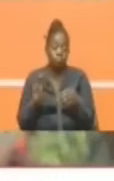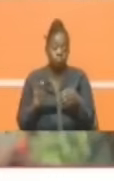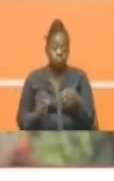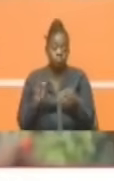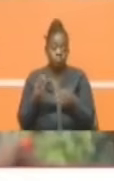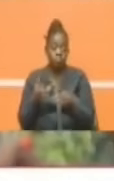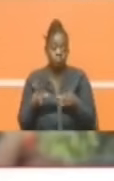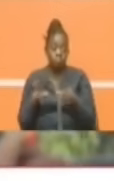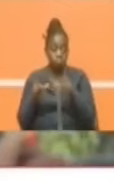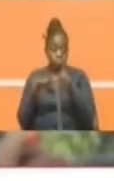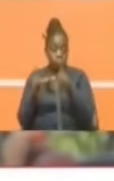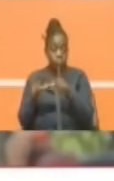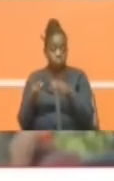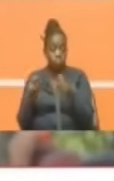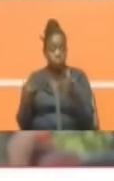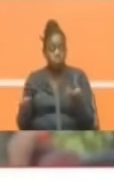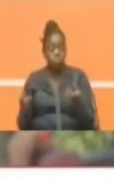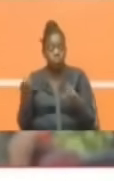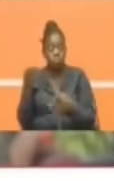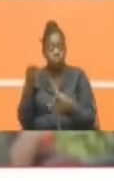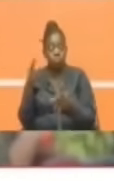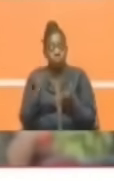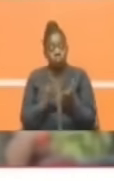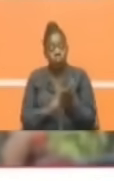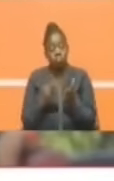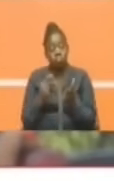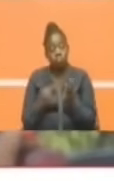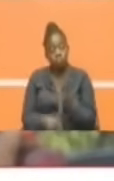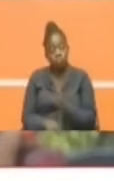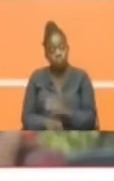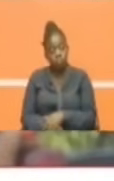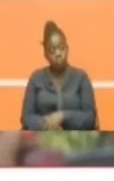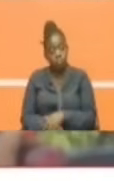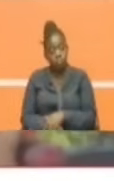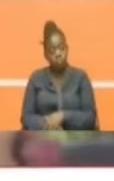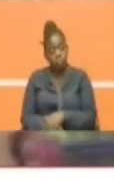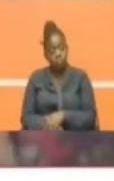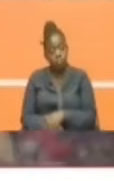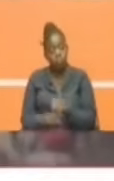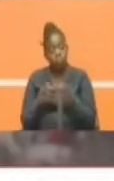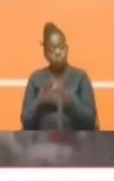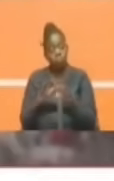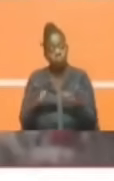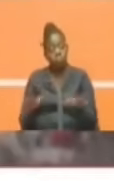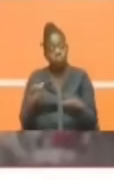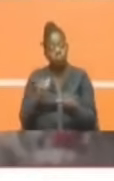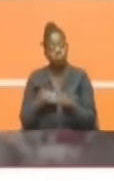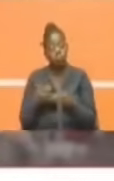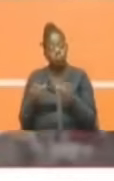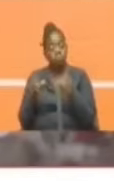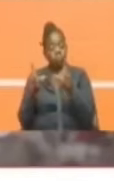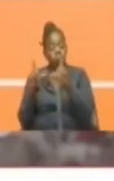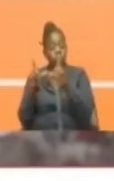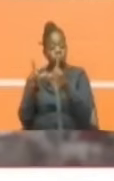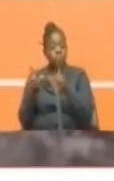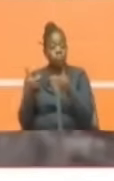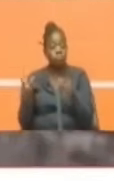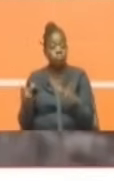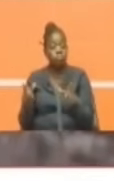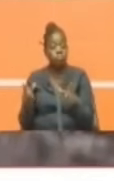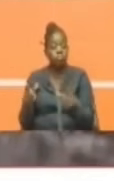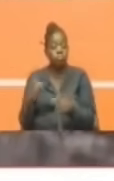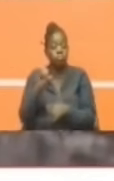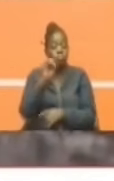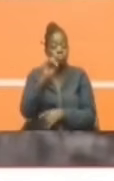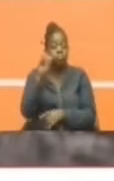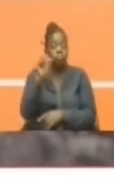kyabwe era nga kyagenze okuzuulibwa nga ettaka eyo biri mu kyapa ekyamwali mu Isa